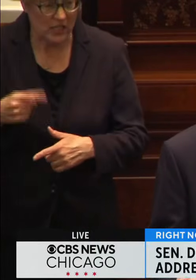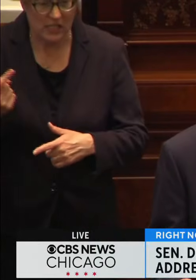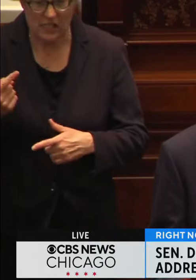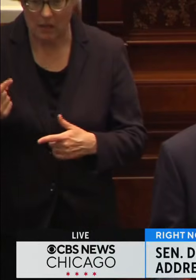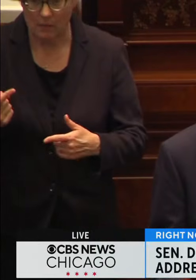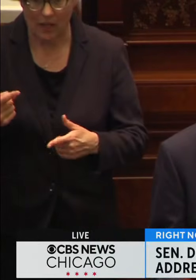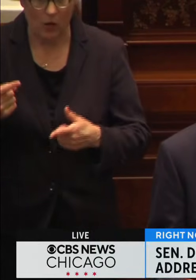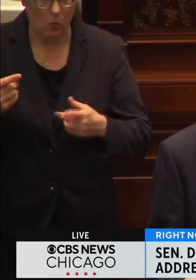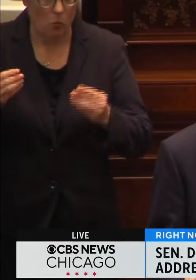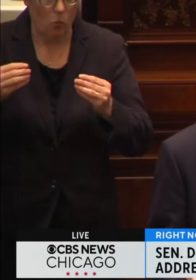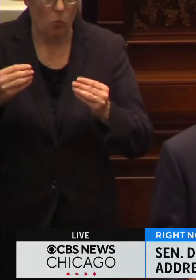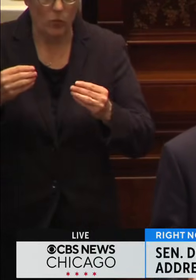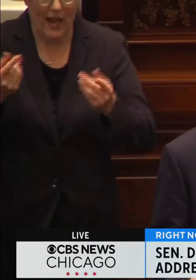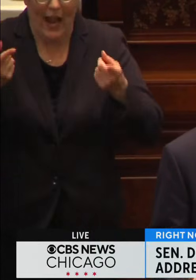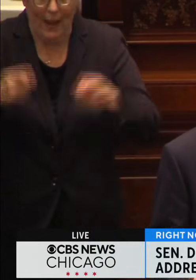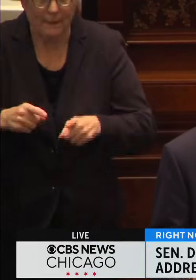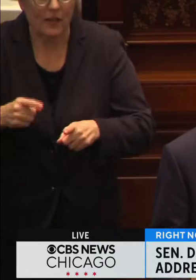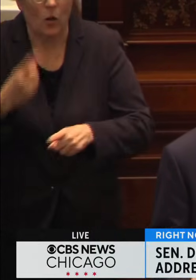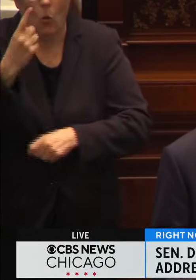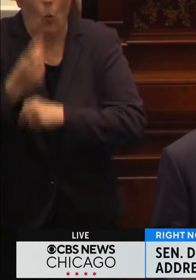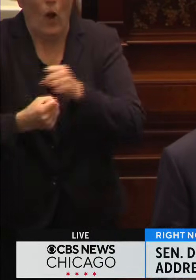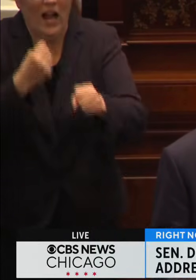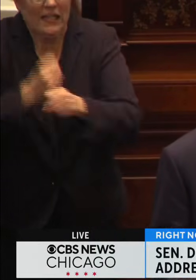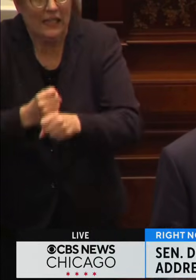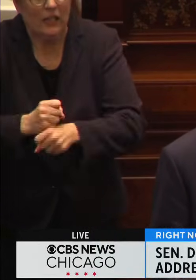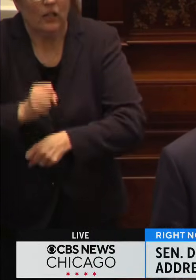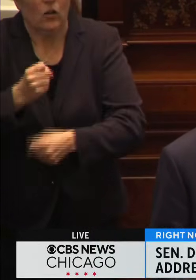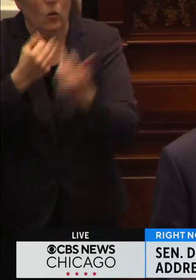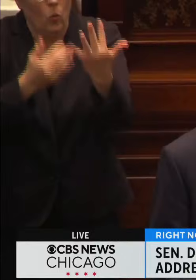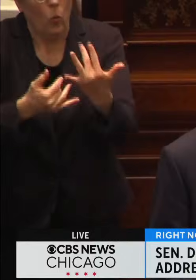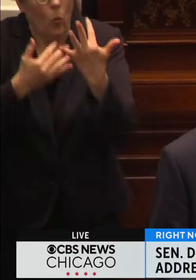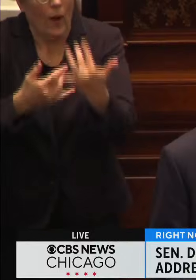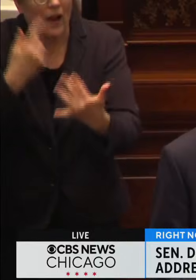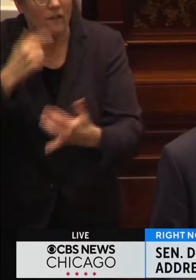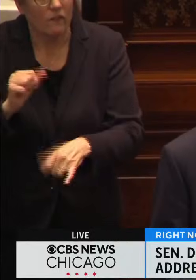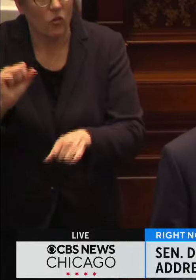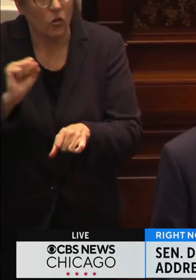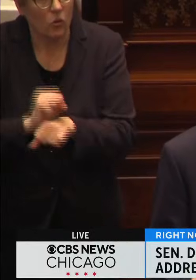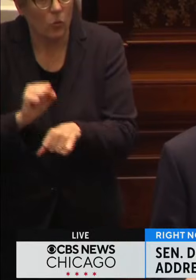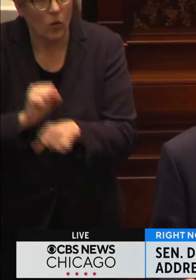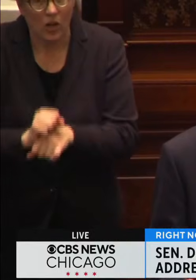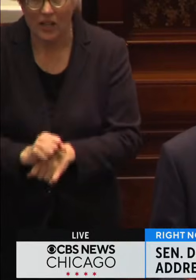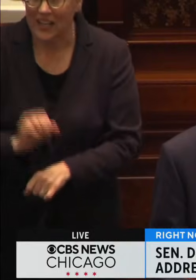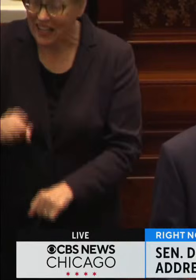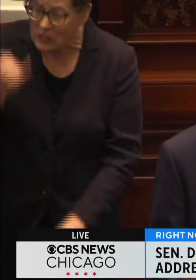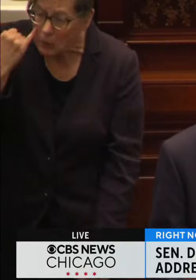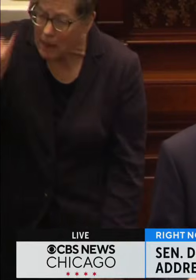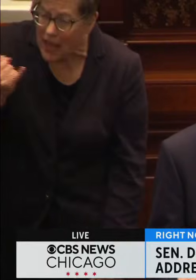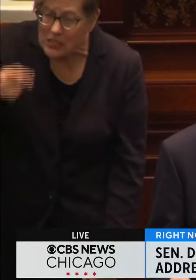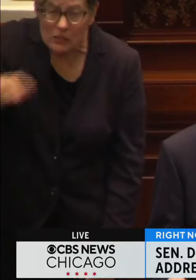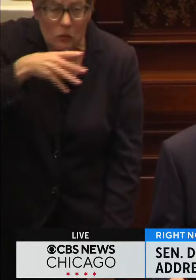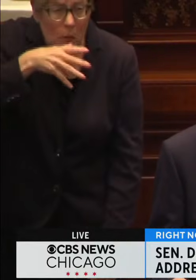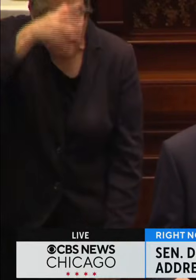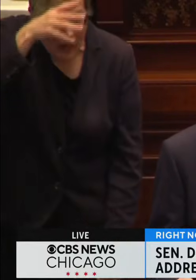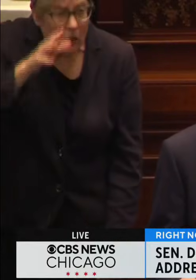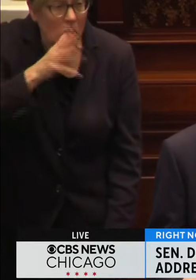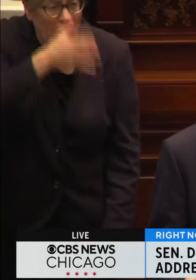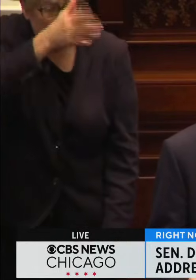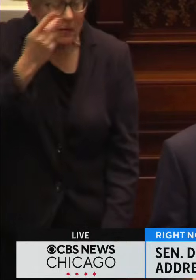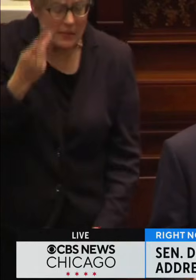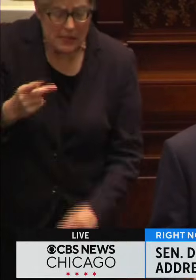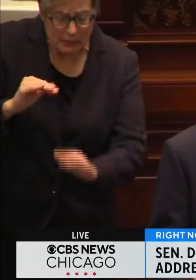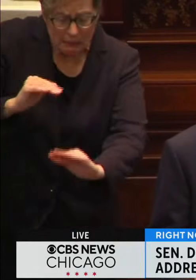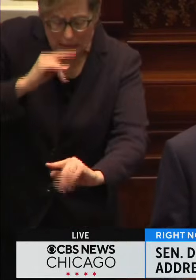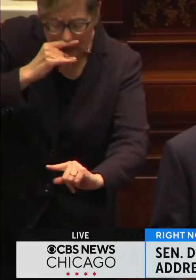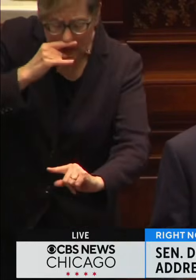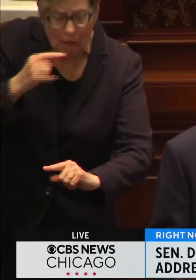get that work done. A year with a toothache? Can you fashion that as a parent or grandparent? I can't imagine it. I